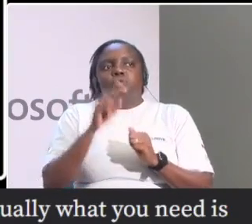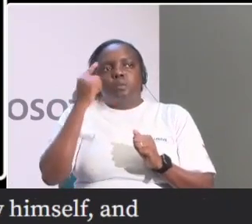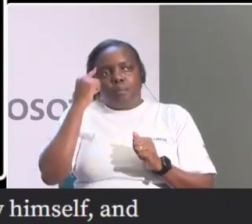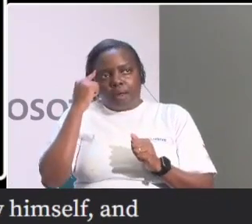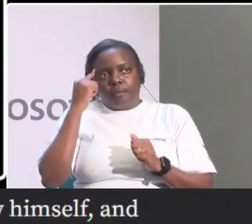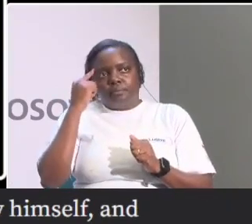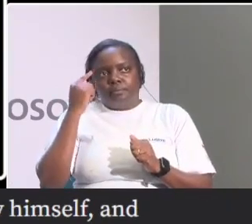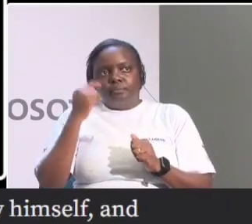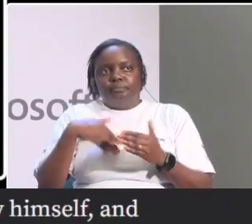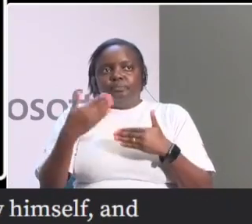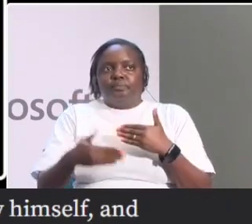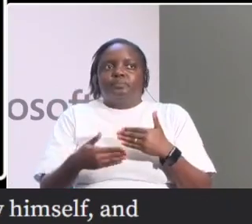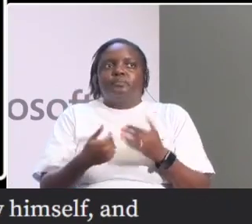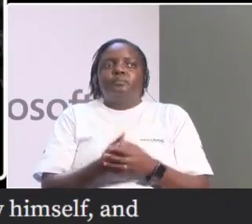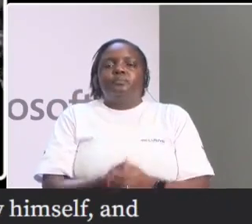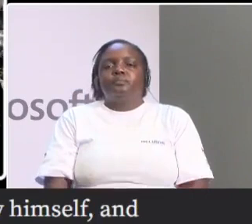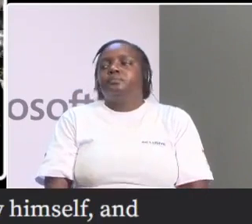brain. Next slide.